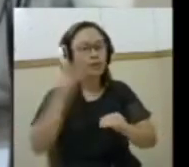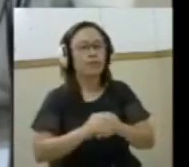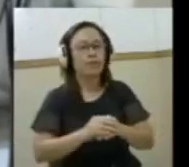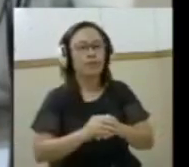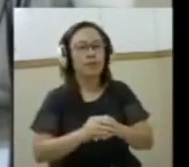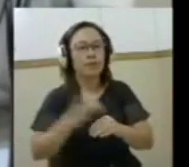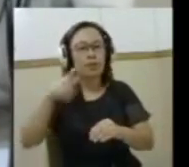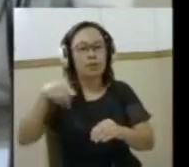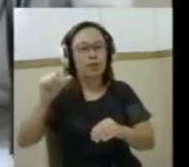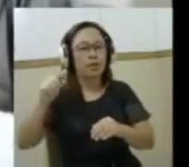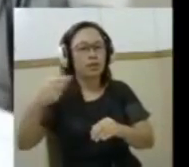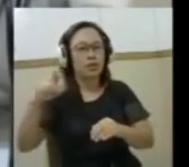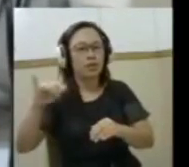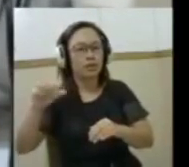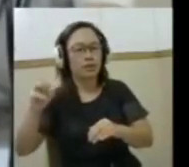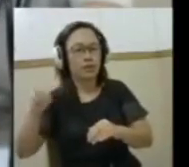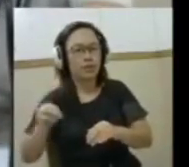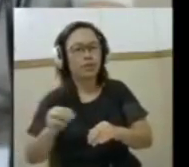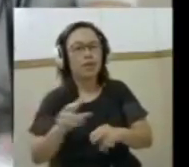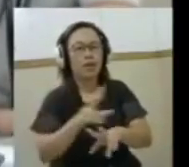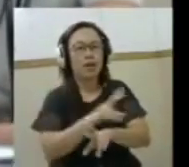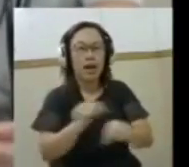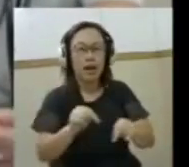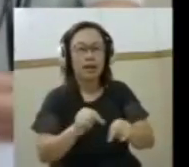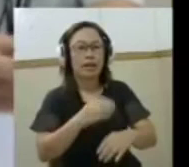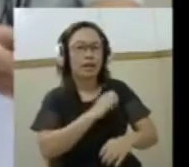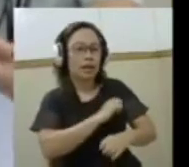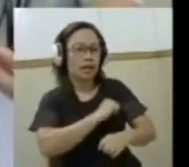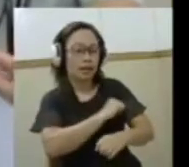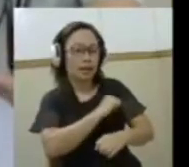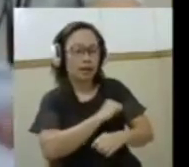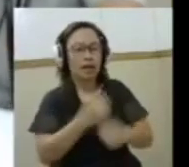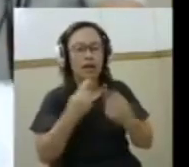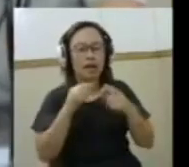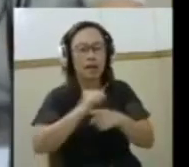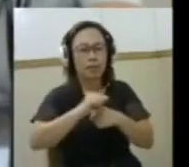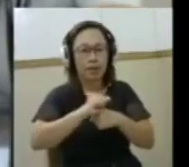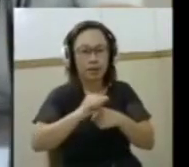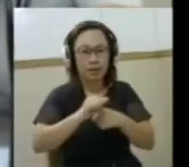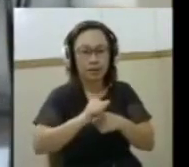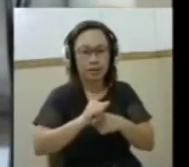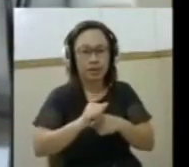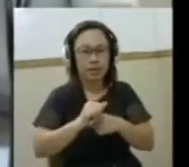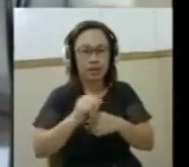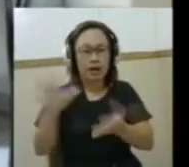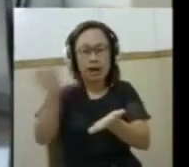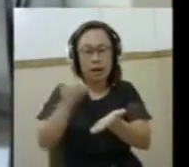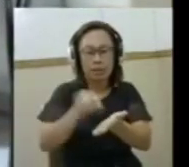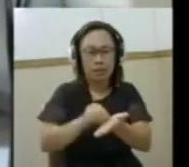plagiarism, which is the unethical practice of using words or ideas of another author.